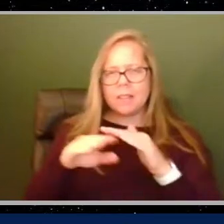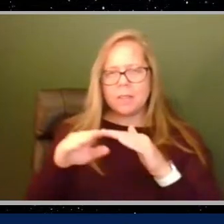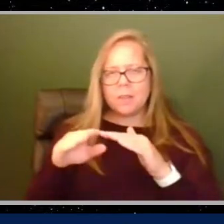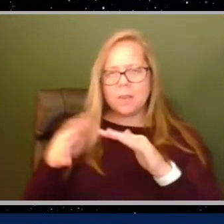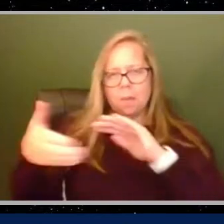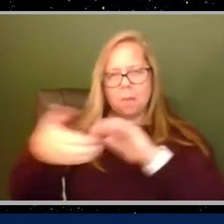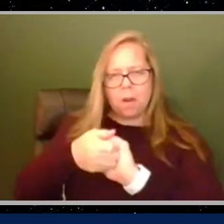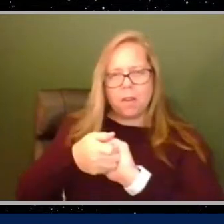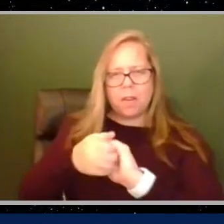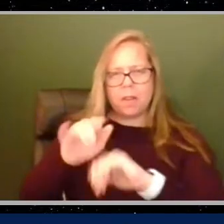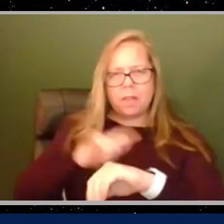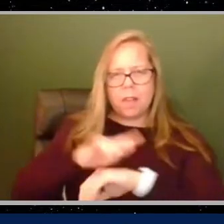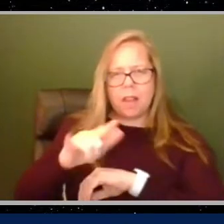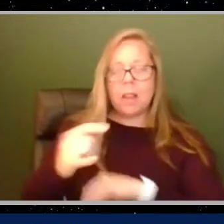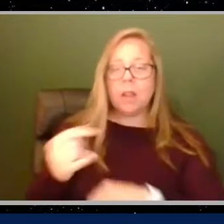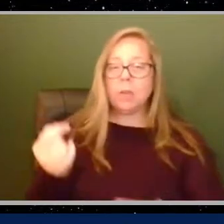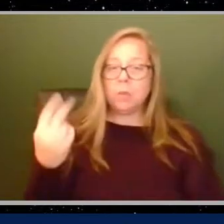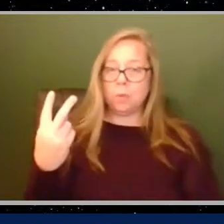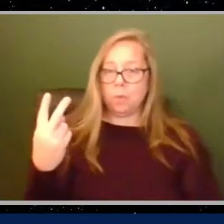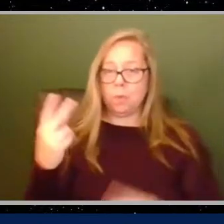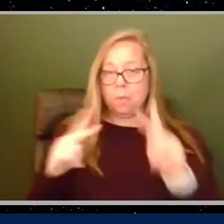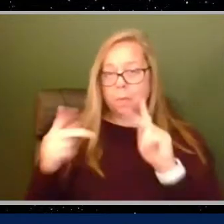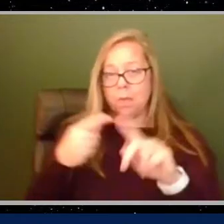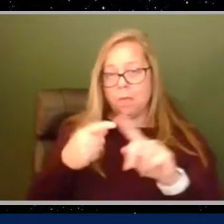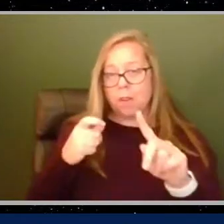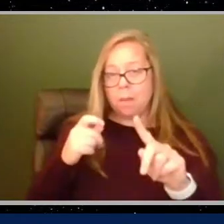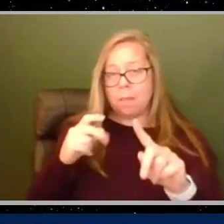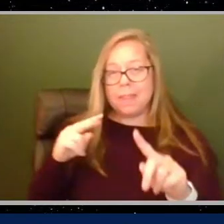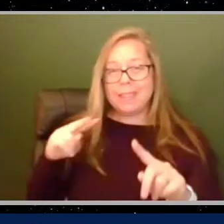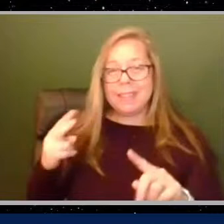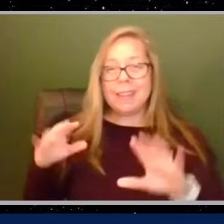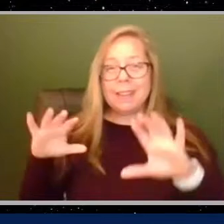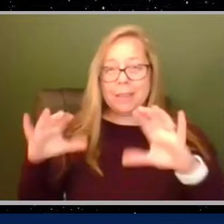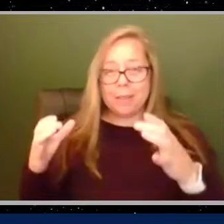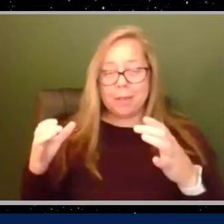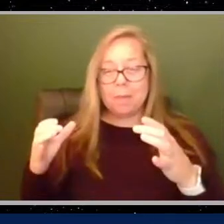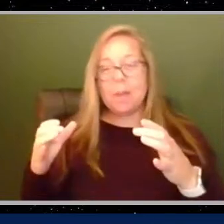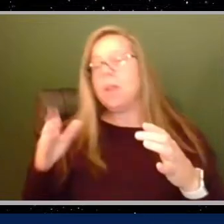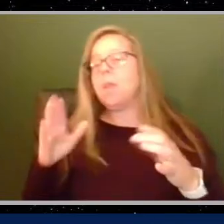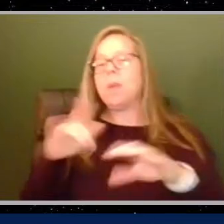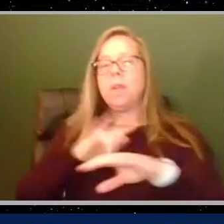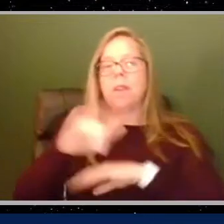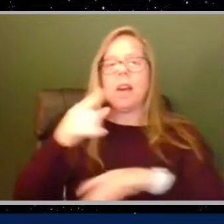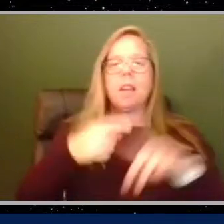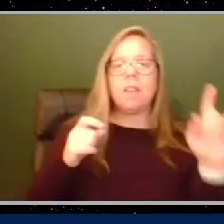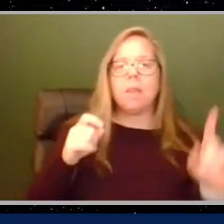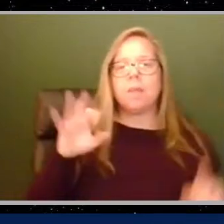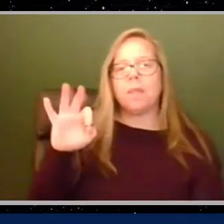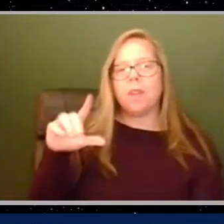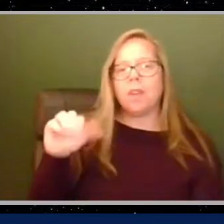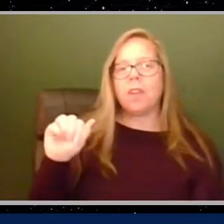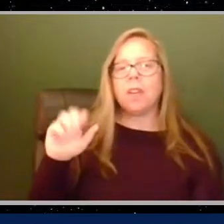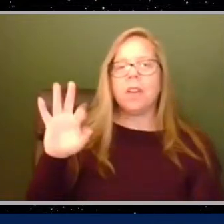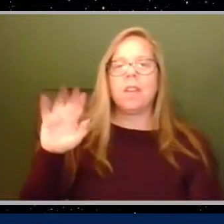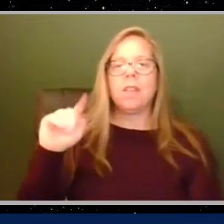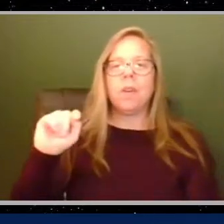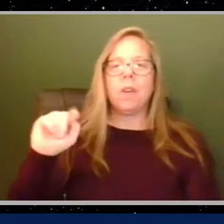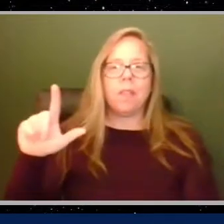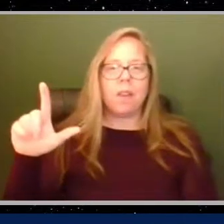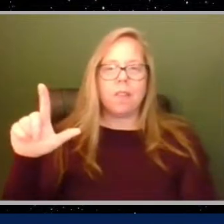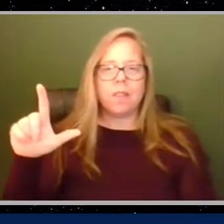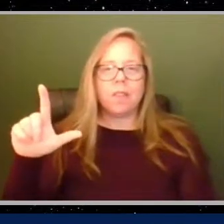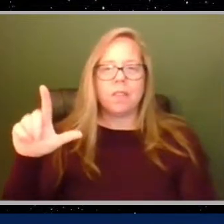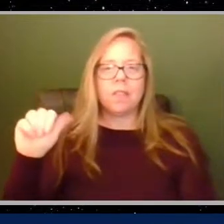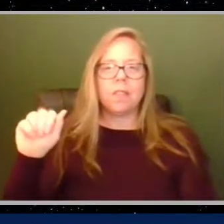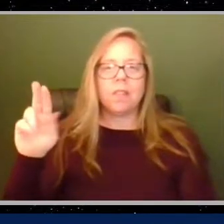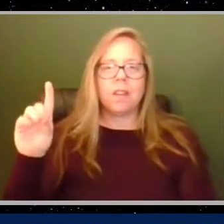the ambassadors from the second crew will be flying out of Fort Lauderdale in actually November.